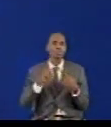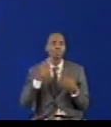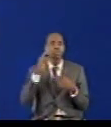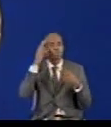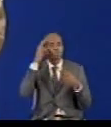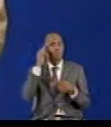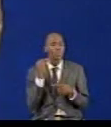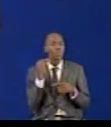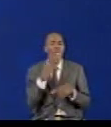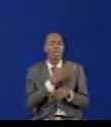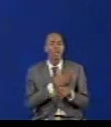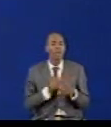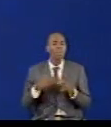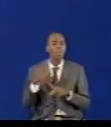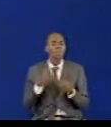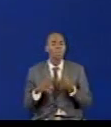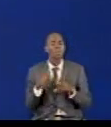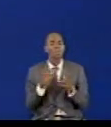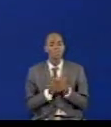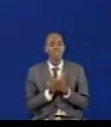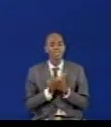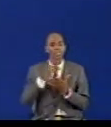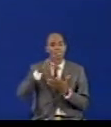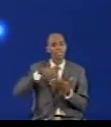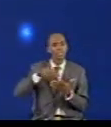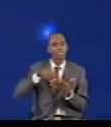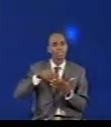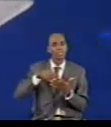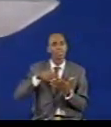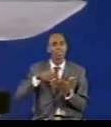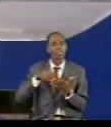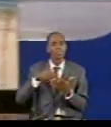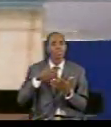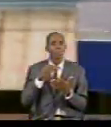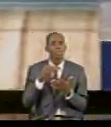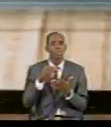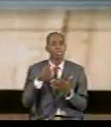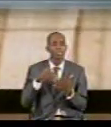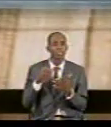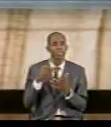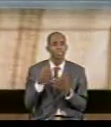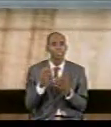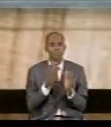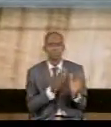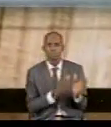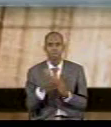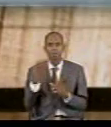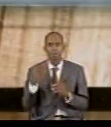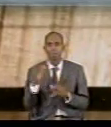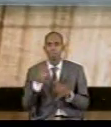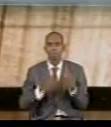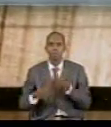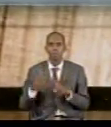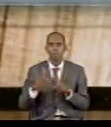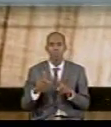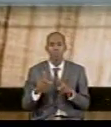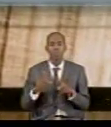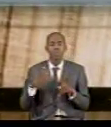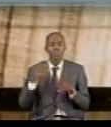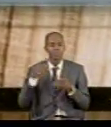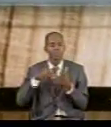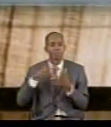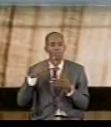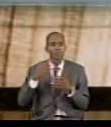there are people that will direct the attention of people away from Christ to so and